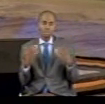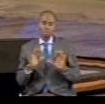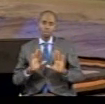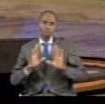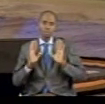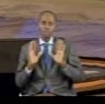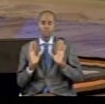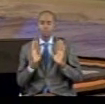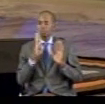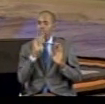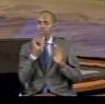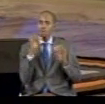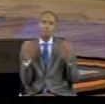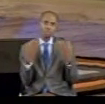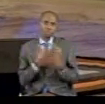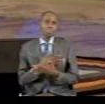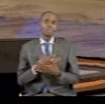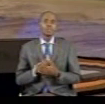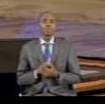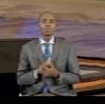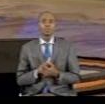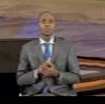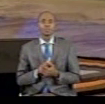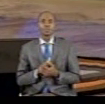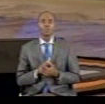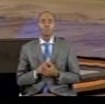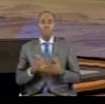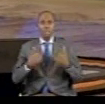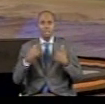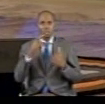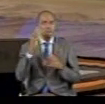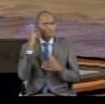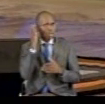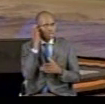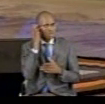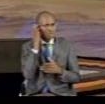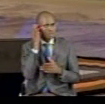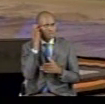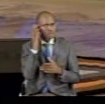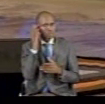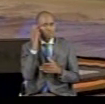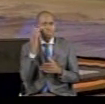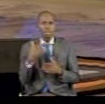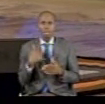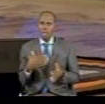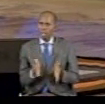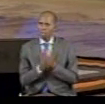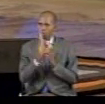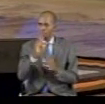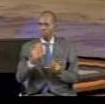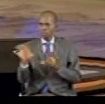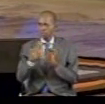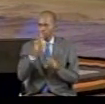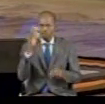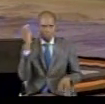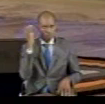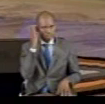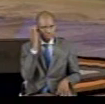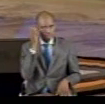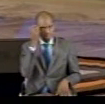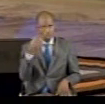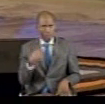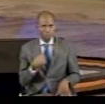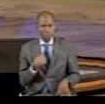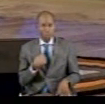not afraid. Have you heard? I said, did you hear? You will